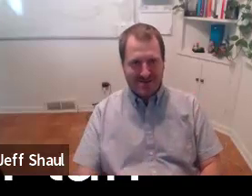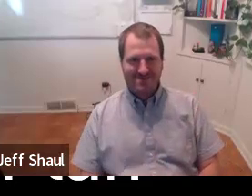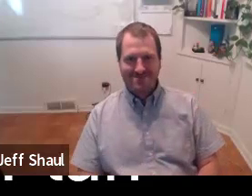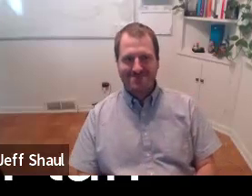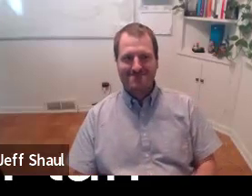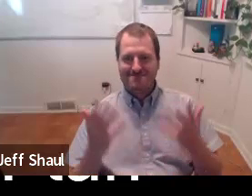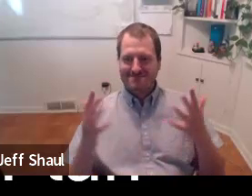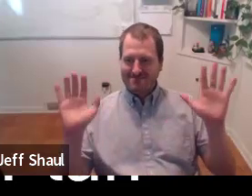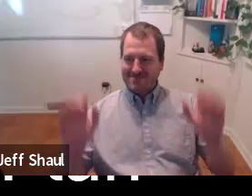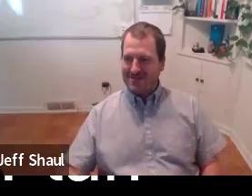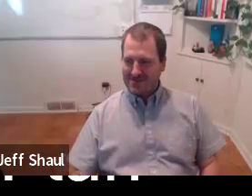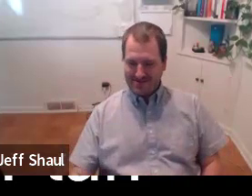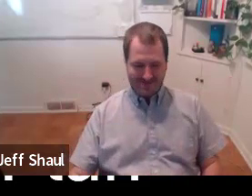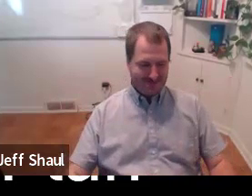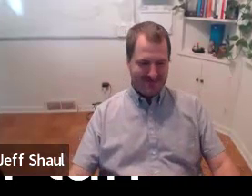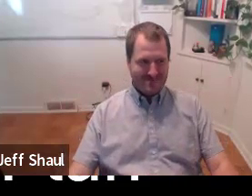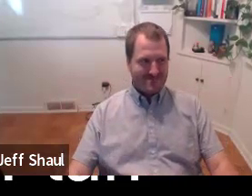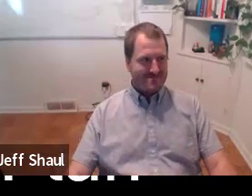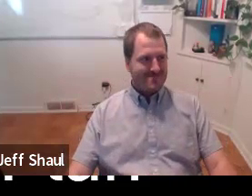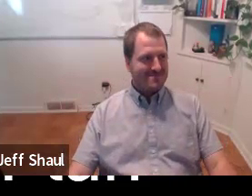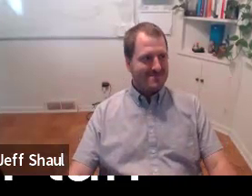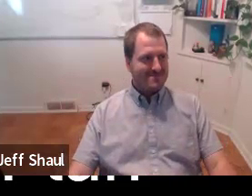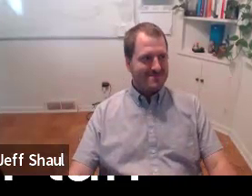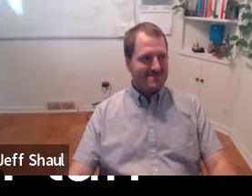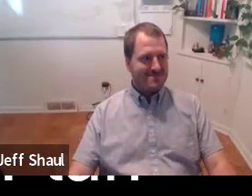Thank you for listening.